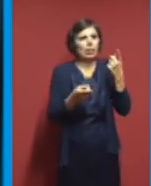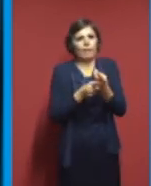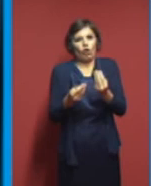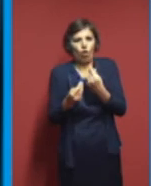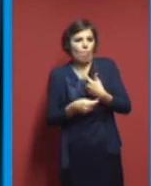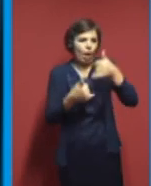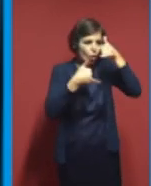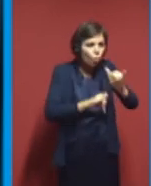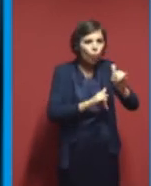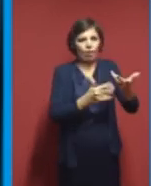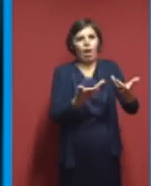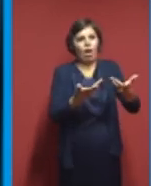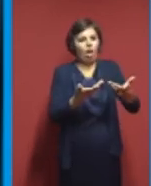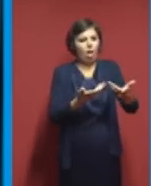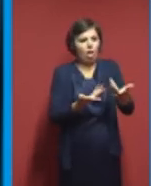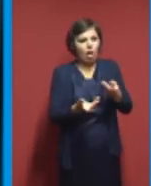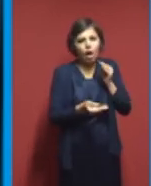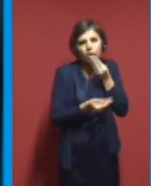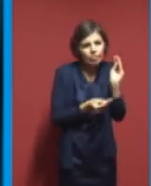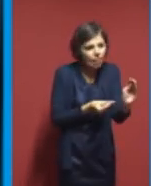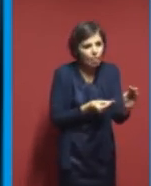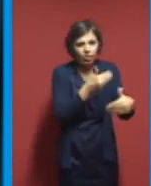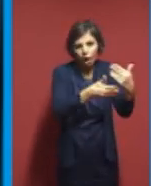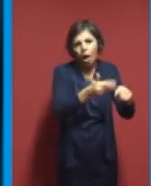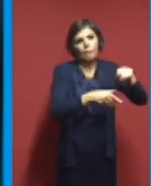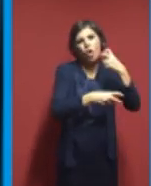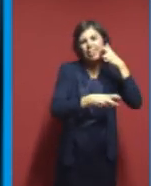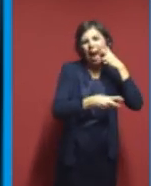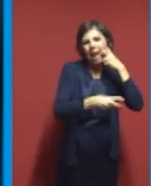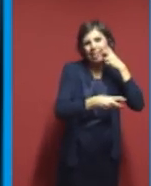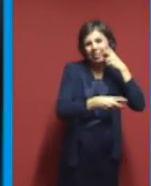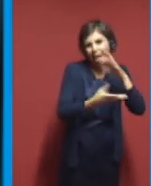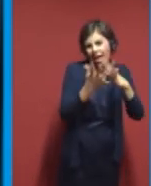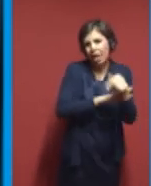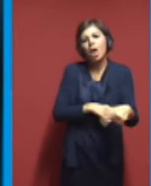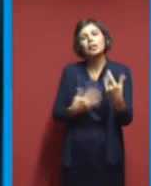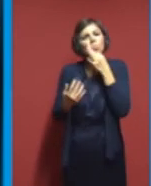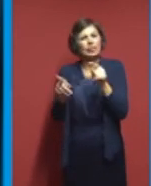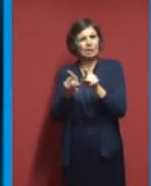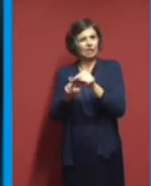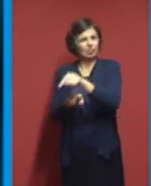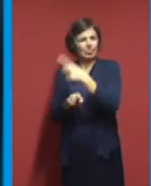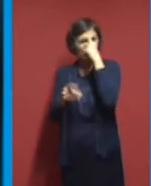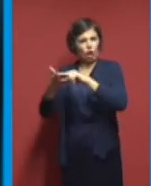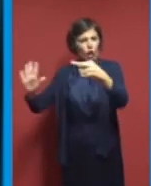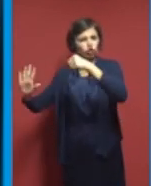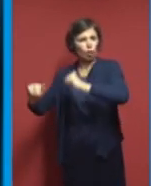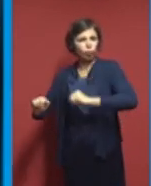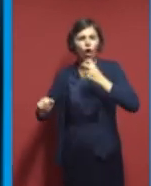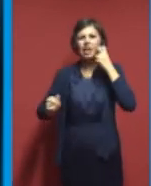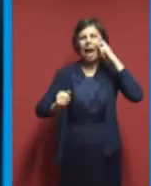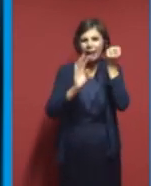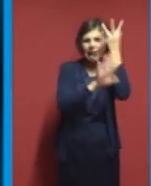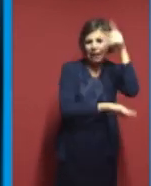a victimless leather jacket. There's so many products on the market that use animals as the first step. Why don't we start growing leather